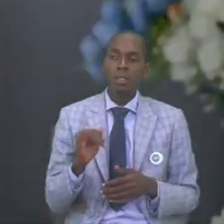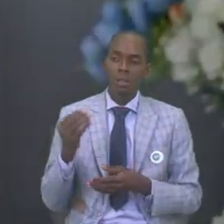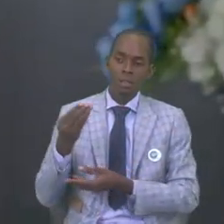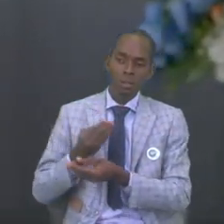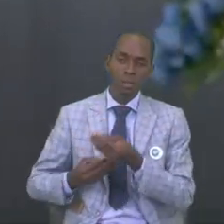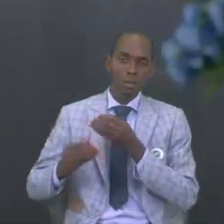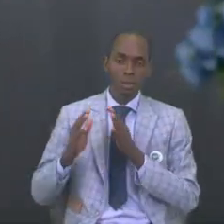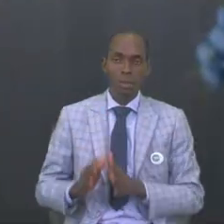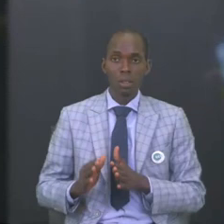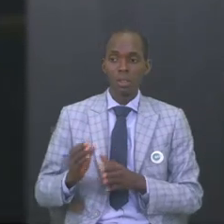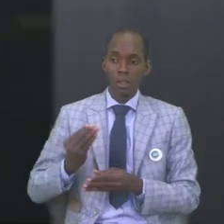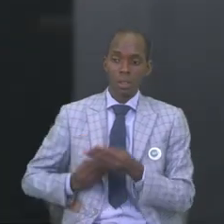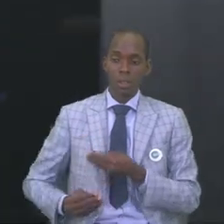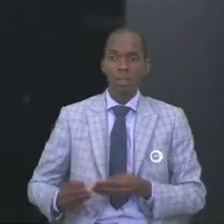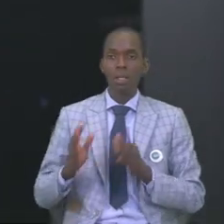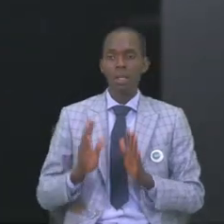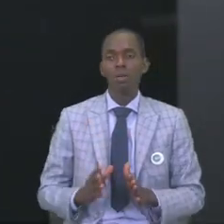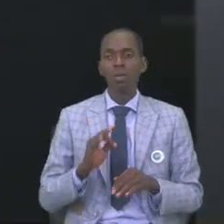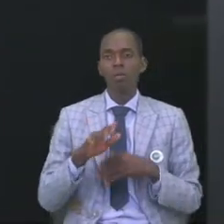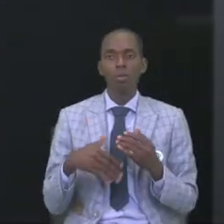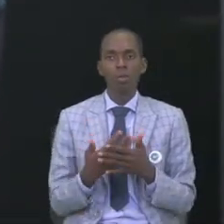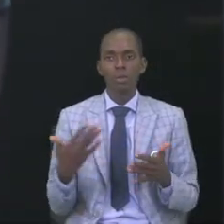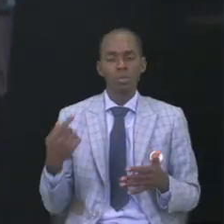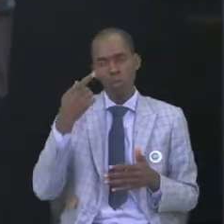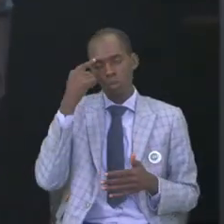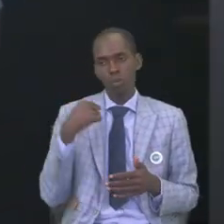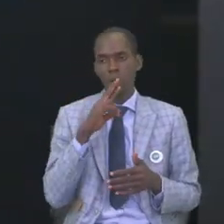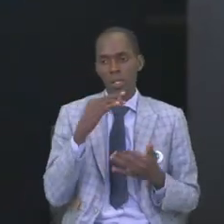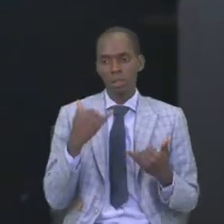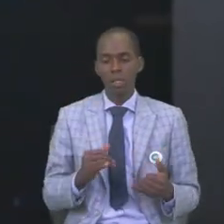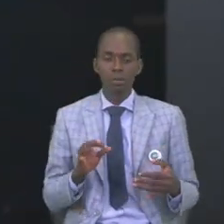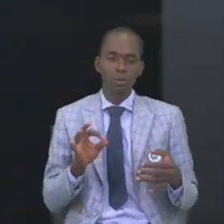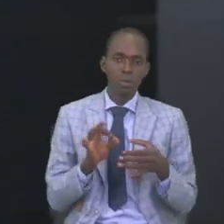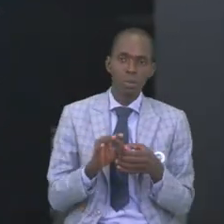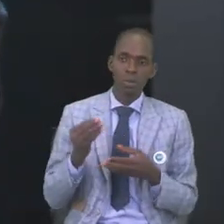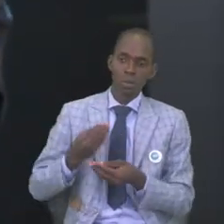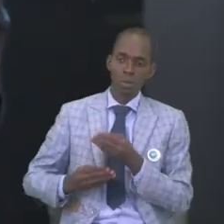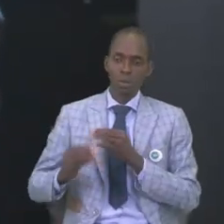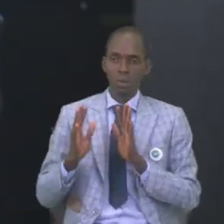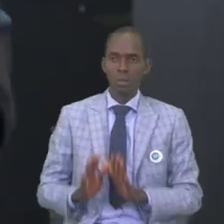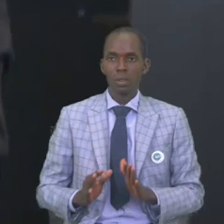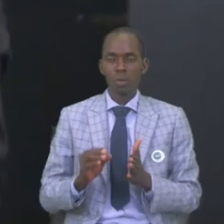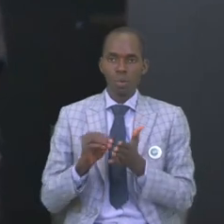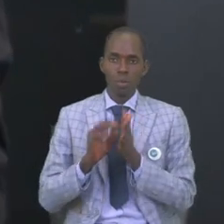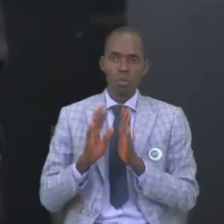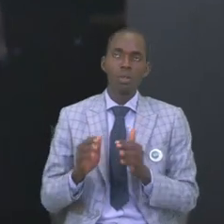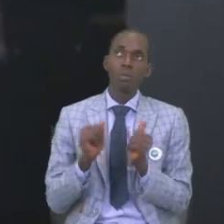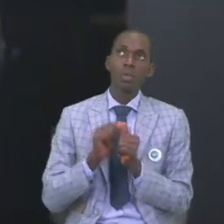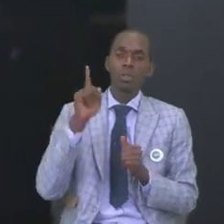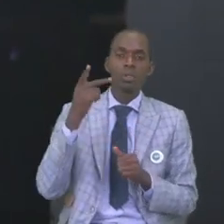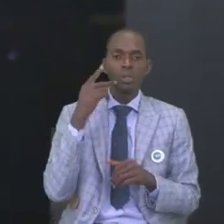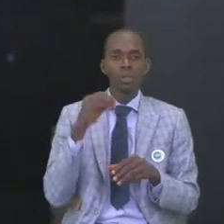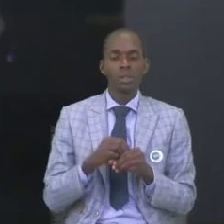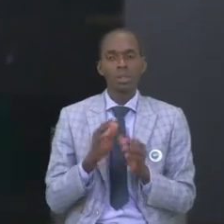because he tells us in Romans chapter 8, reading from verse 17, Romans chapter 8, verse 17, and if